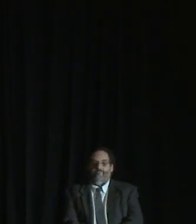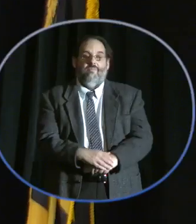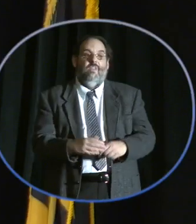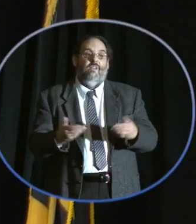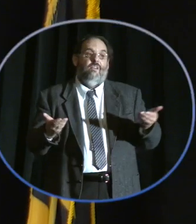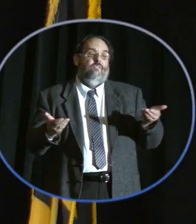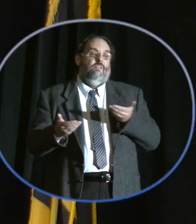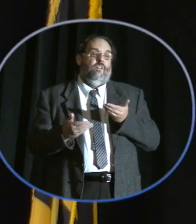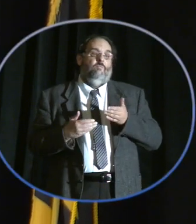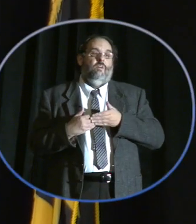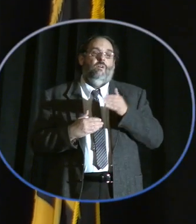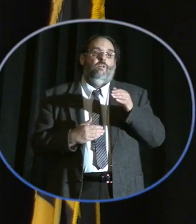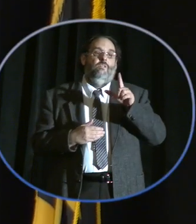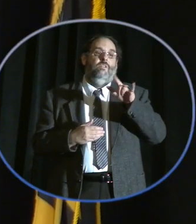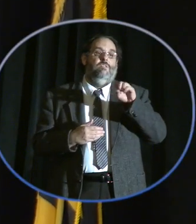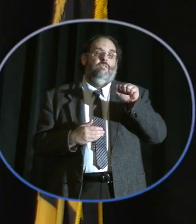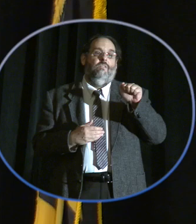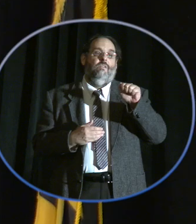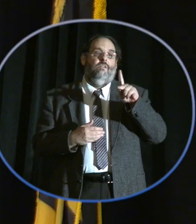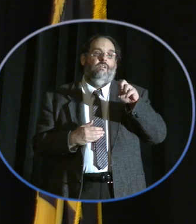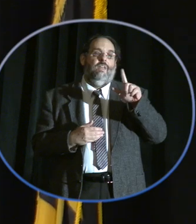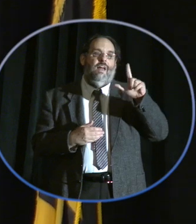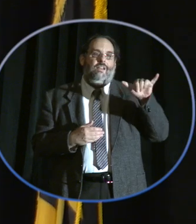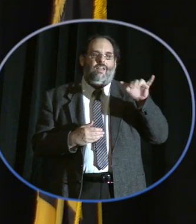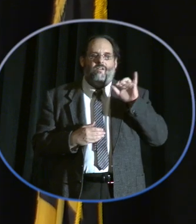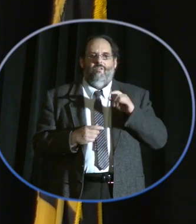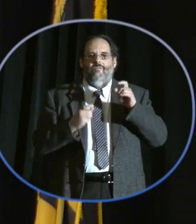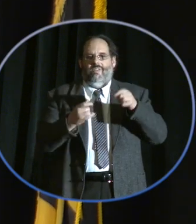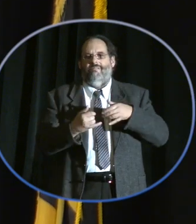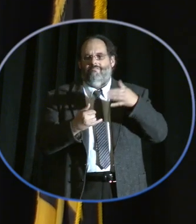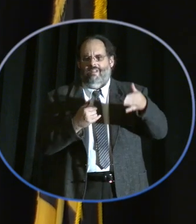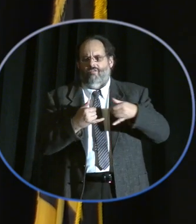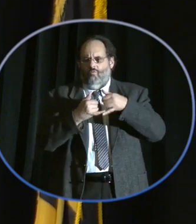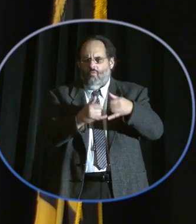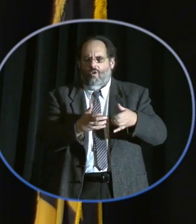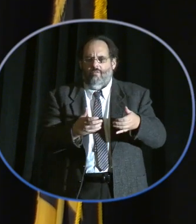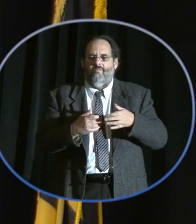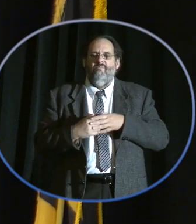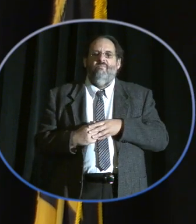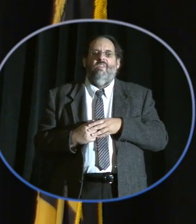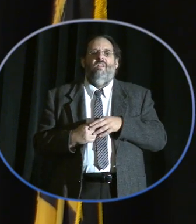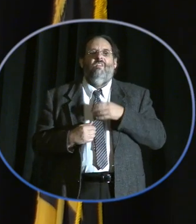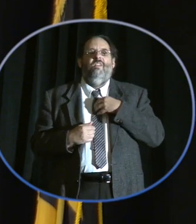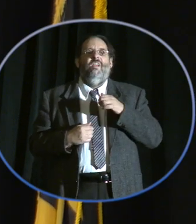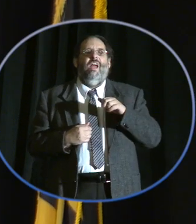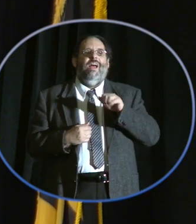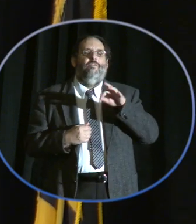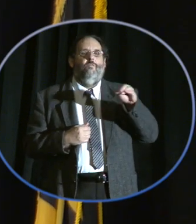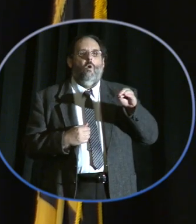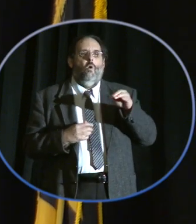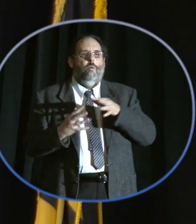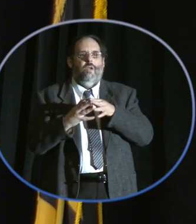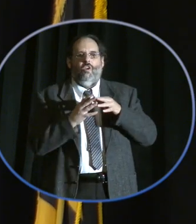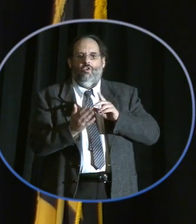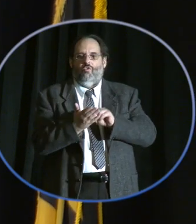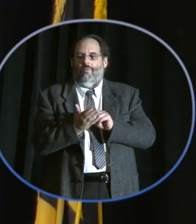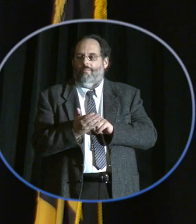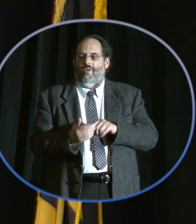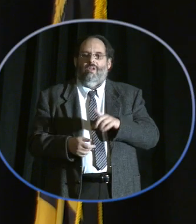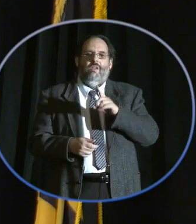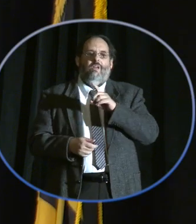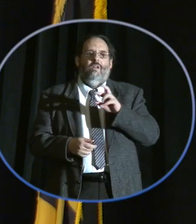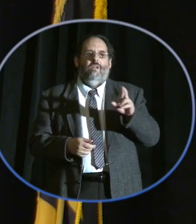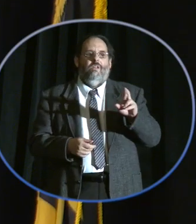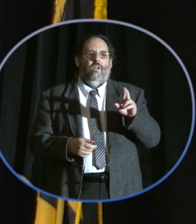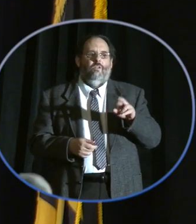Inviting up Lisa Kelly to present the award to the Afro-American Newspapers and Dr.